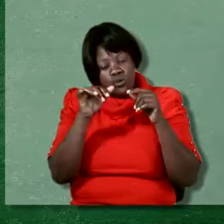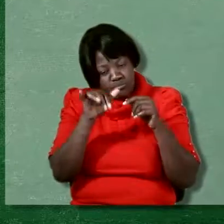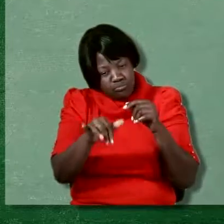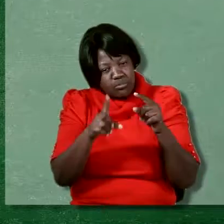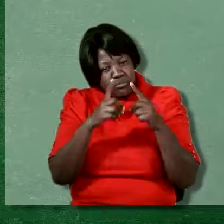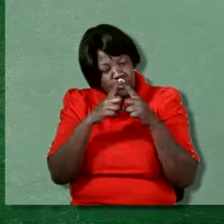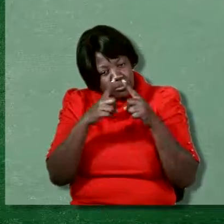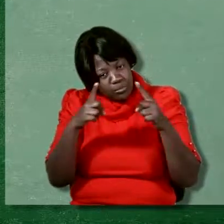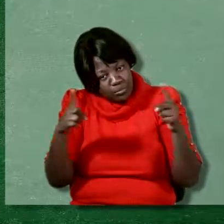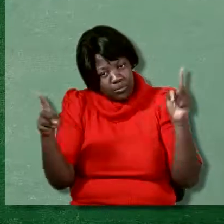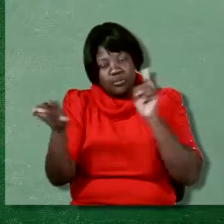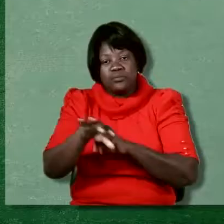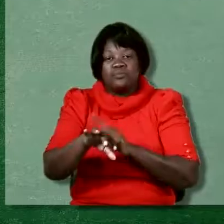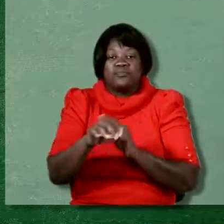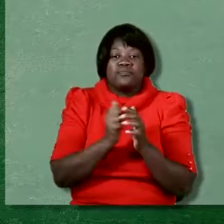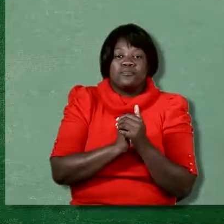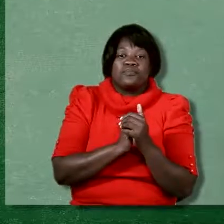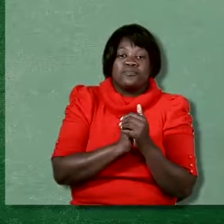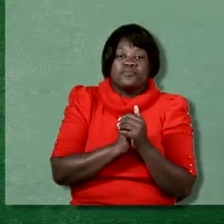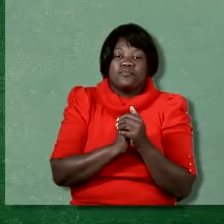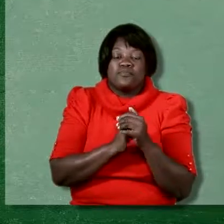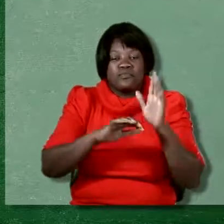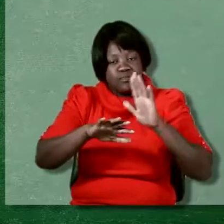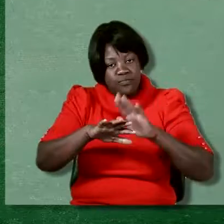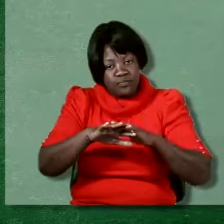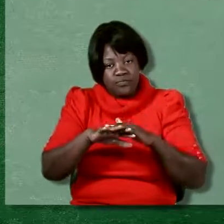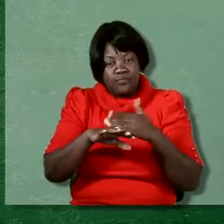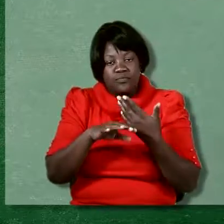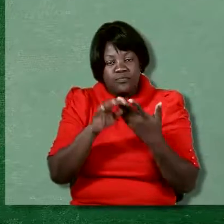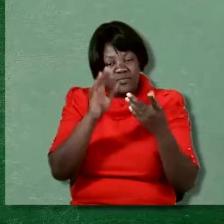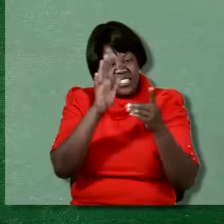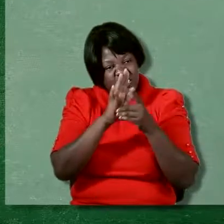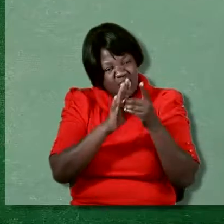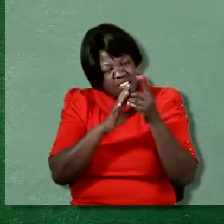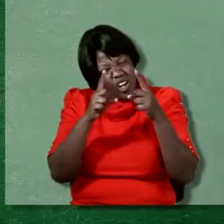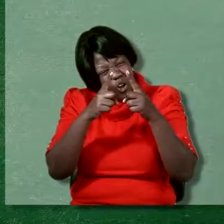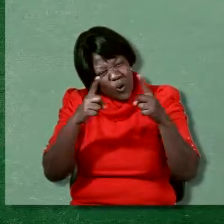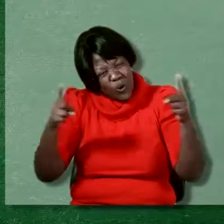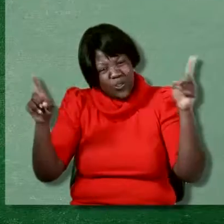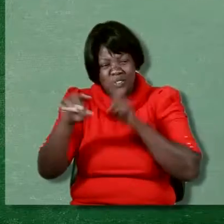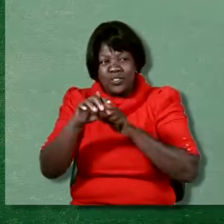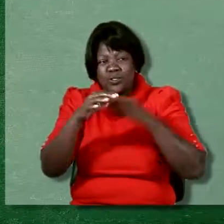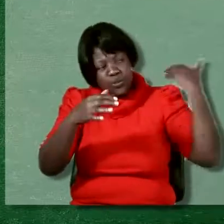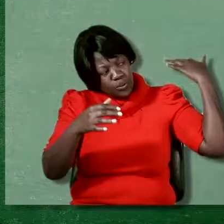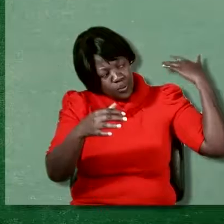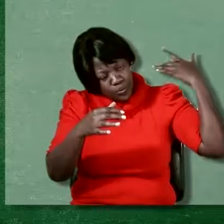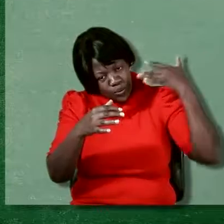are statements that would be valid for a long time, like the sky is